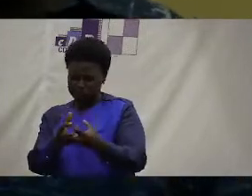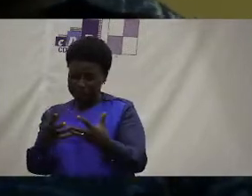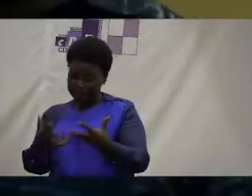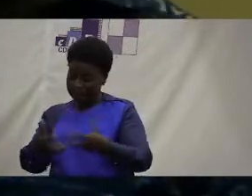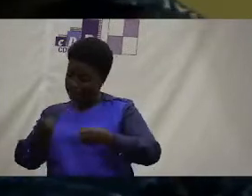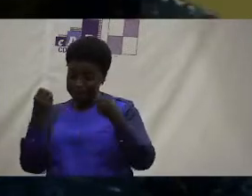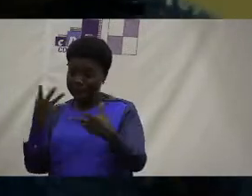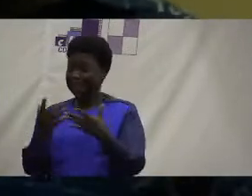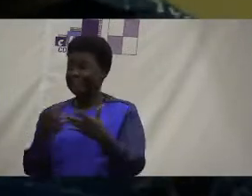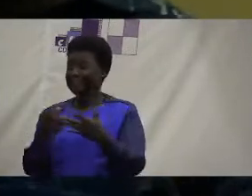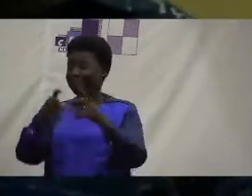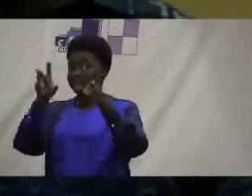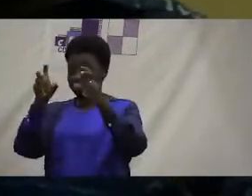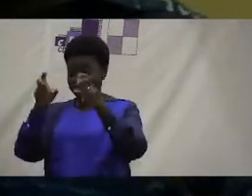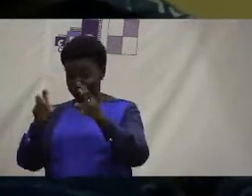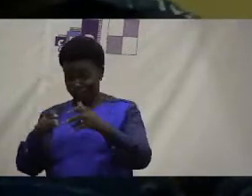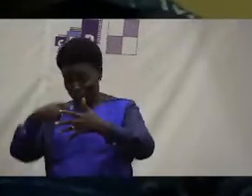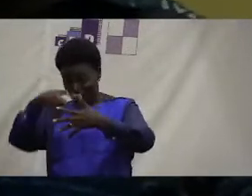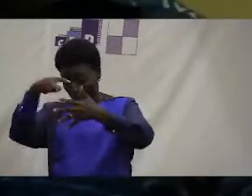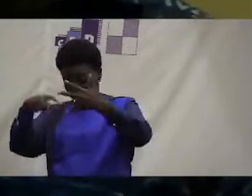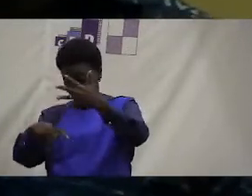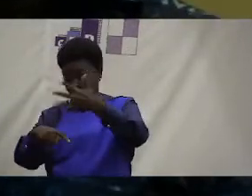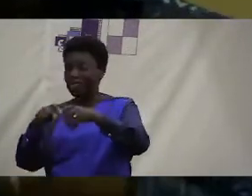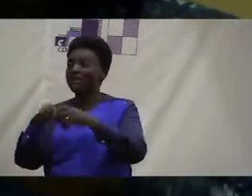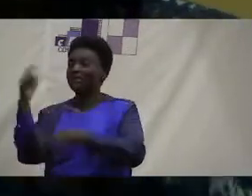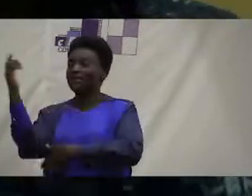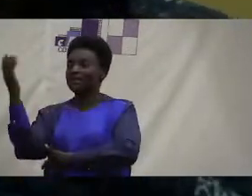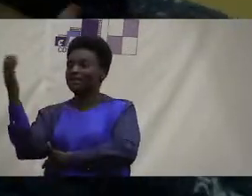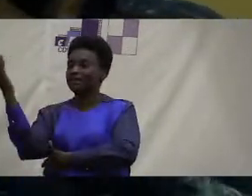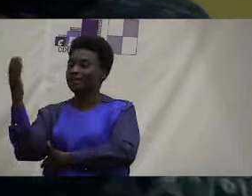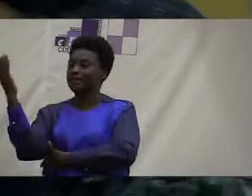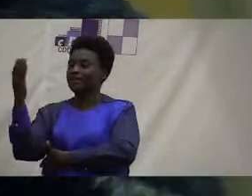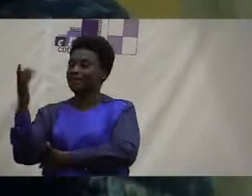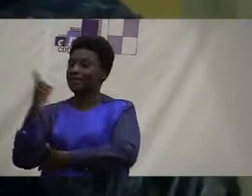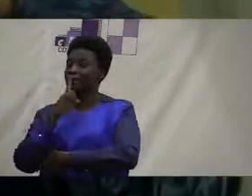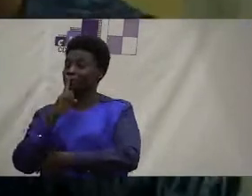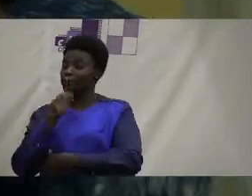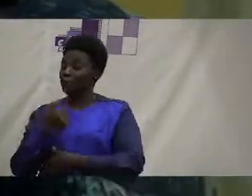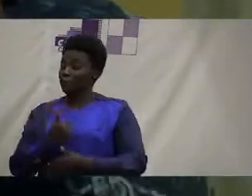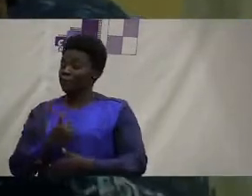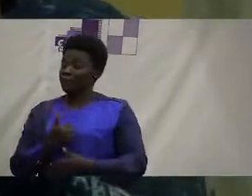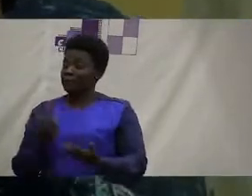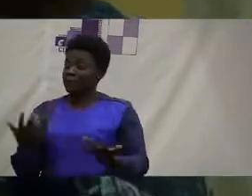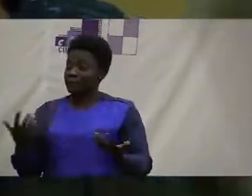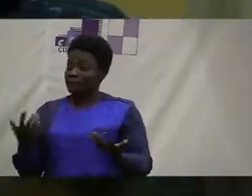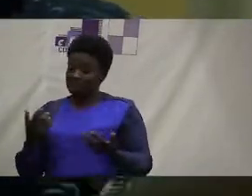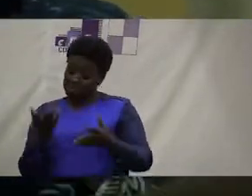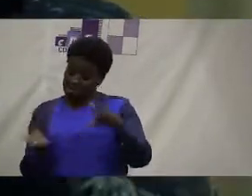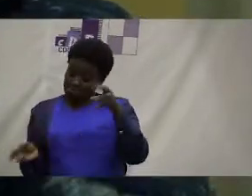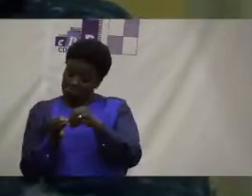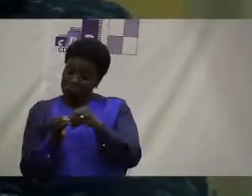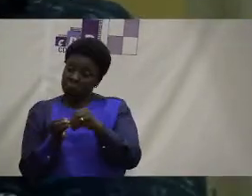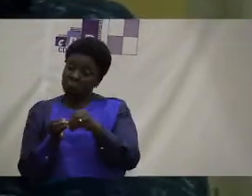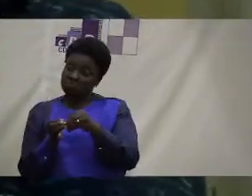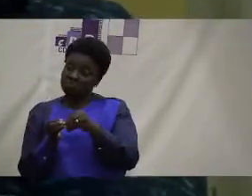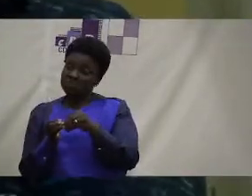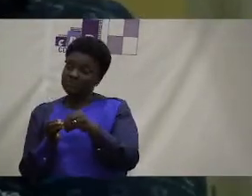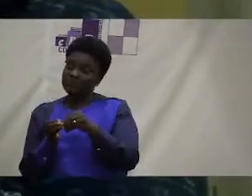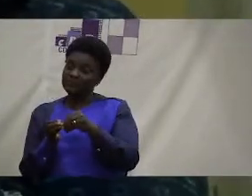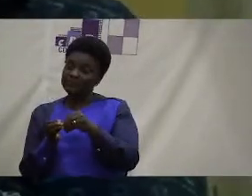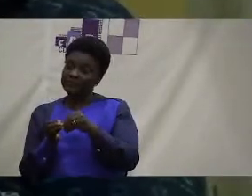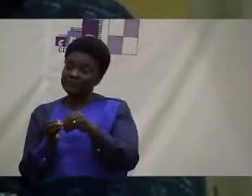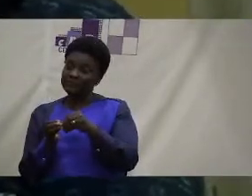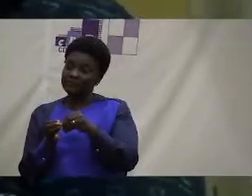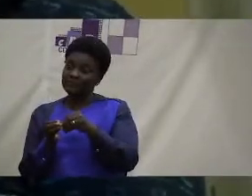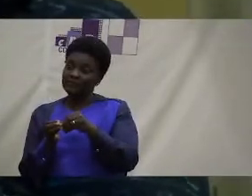issues that you've raised in your lecture. I wanted to, maybe just a top up, just trying to understand